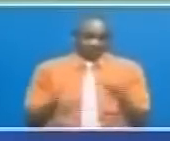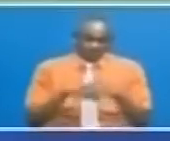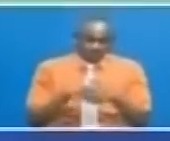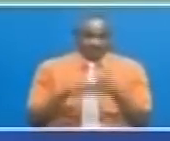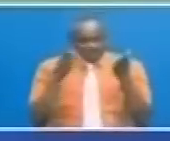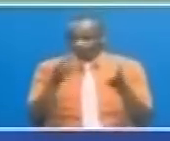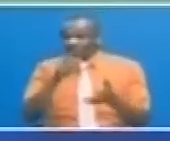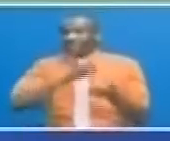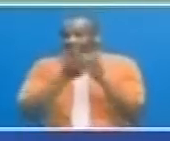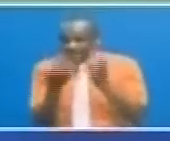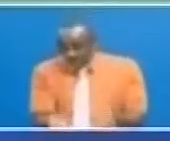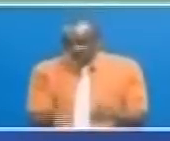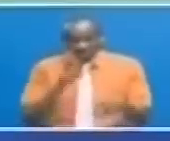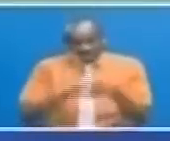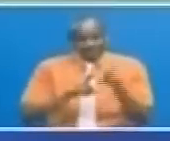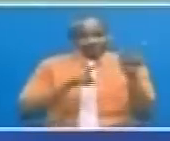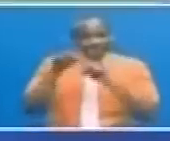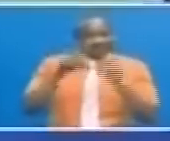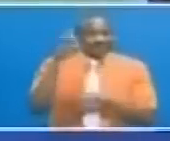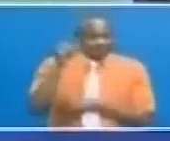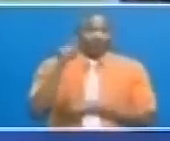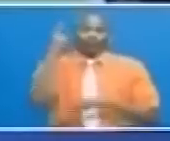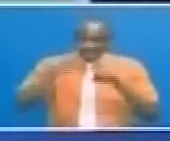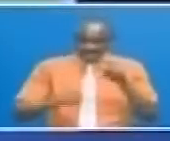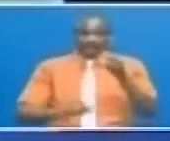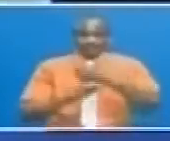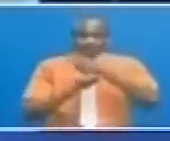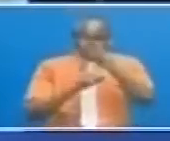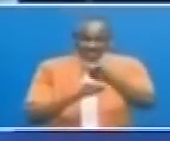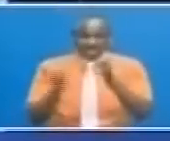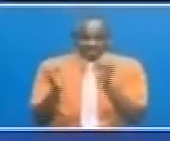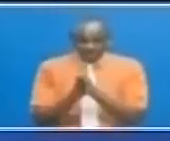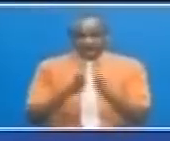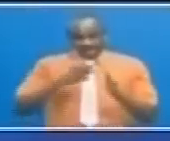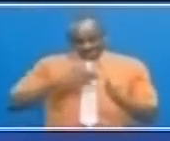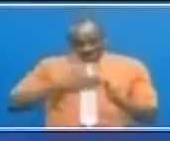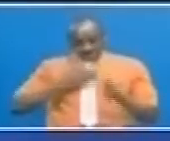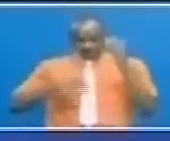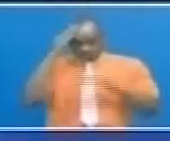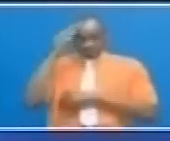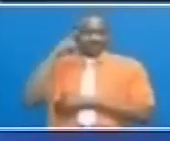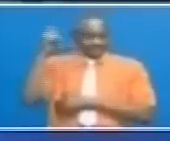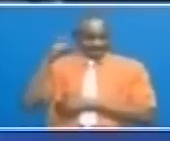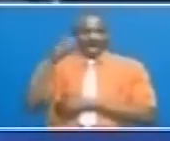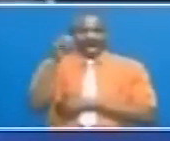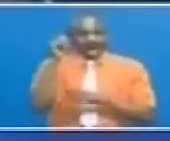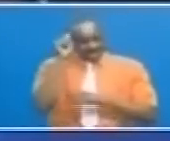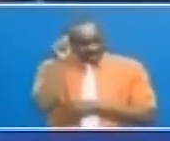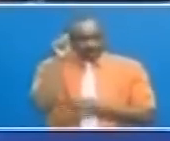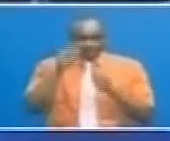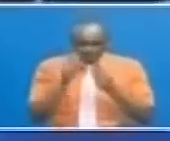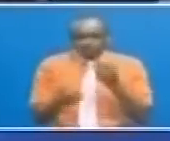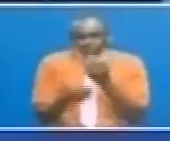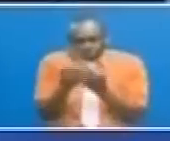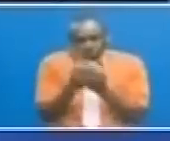is said to change as telecommunication company Safaricom signed a one-year sponsorship deal with My Professional Dream Academy that will seek to identify and nurture